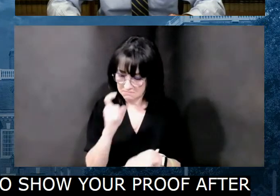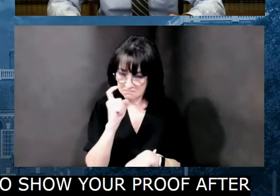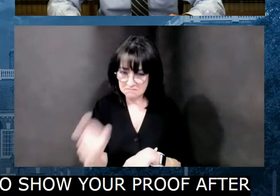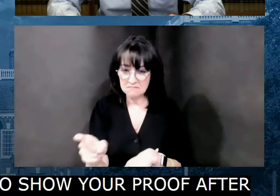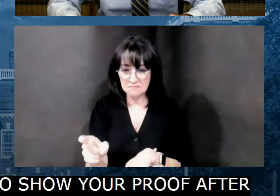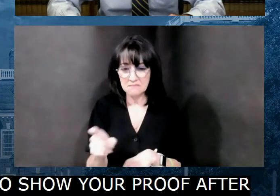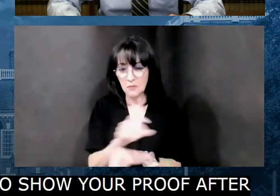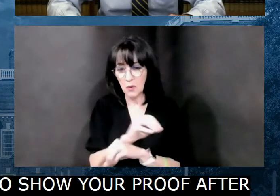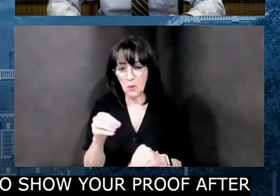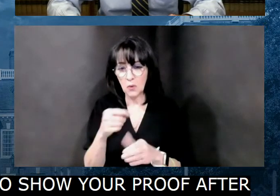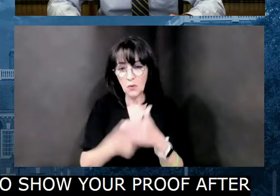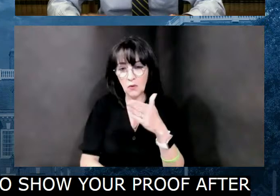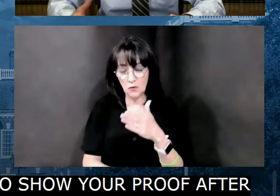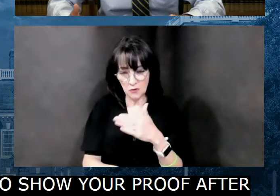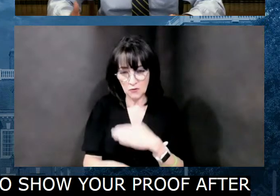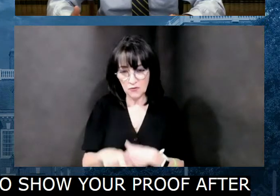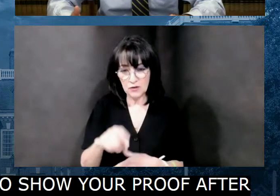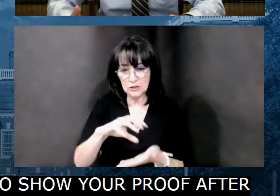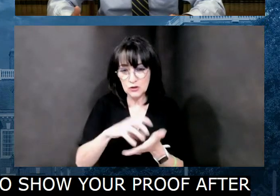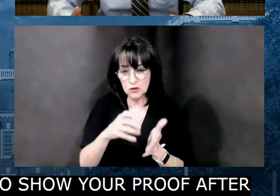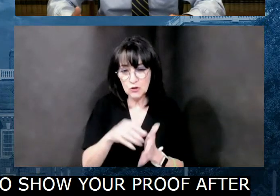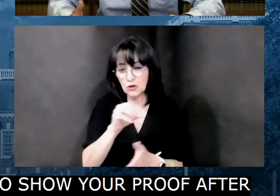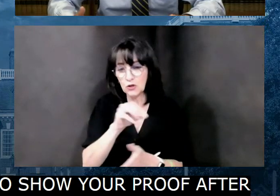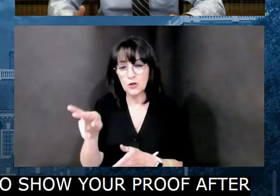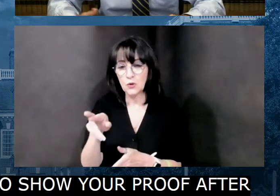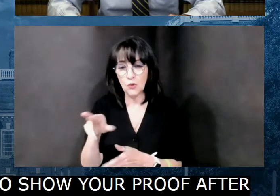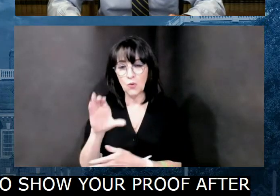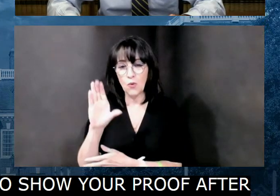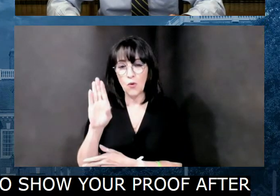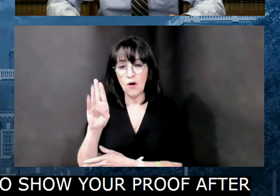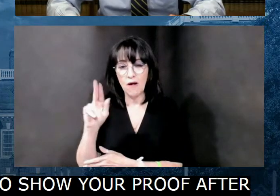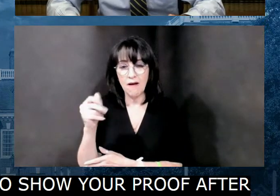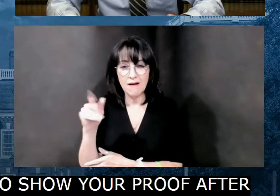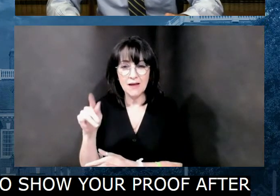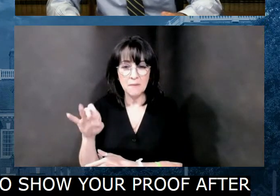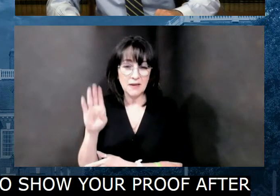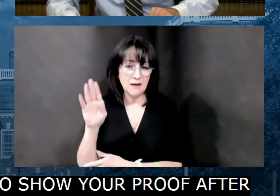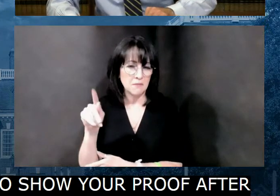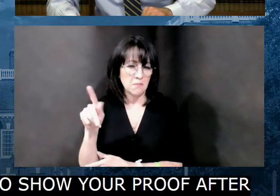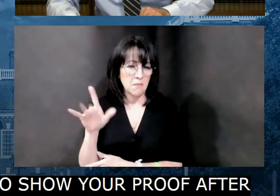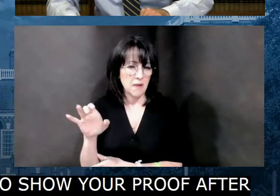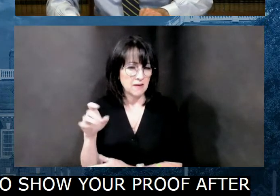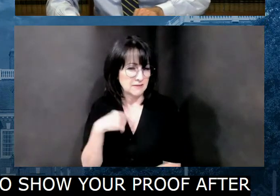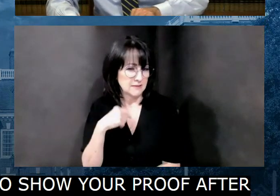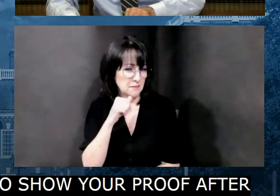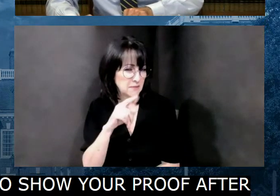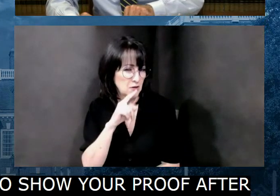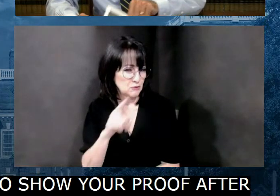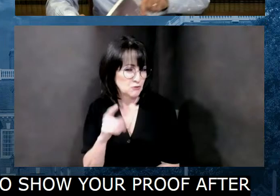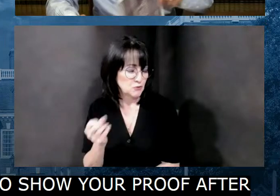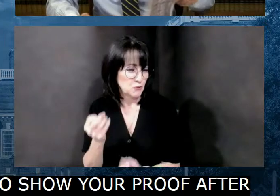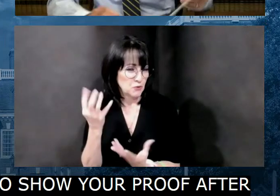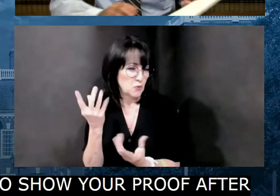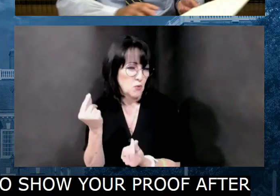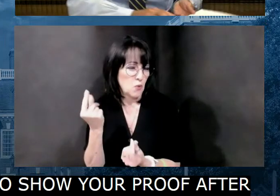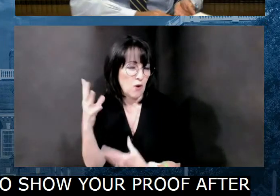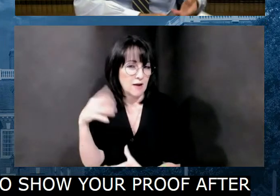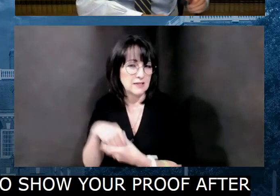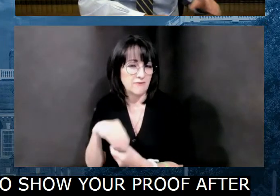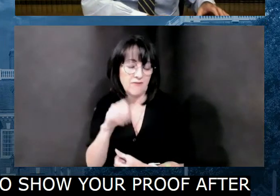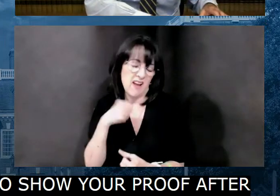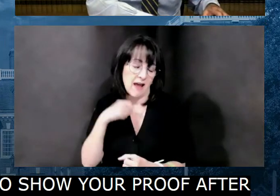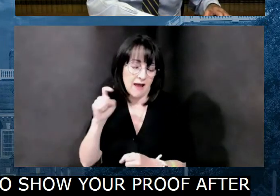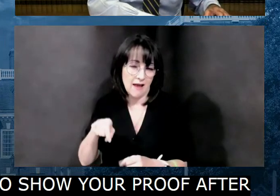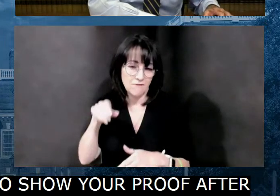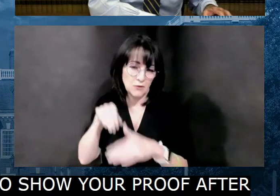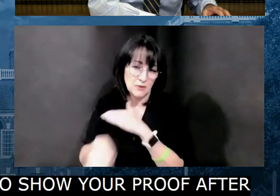cupcake bundle. That suggests more than one to me. You'll have to go in there and find out one per customer. So you only got one